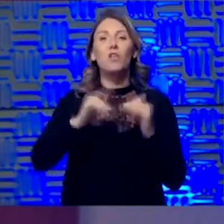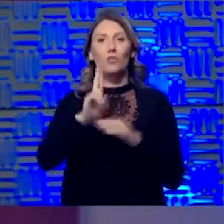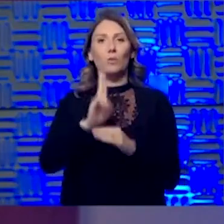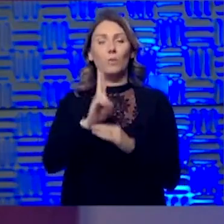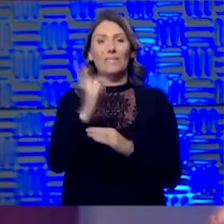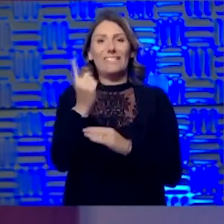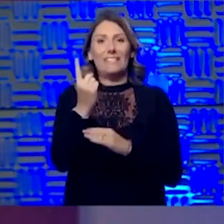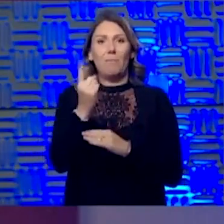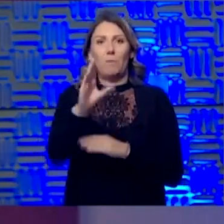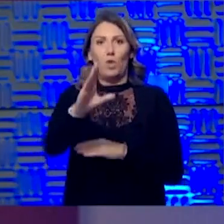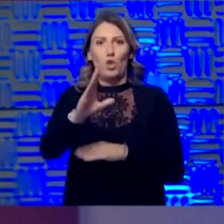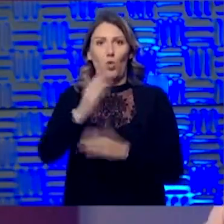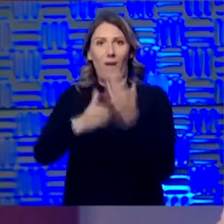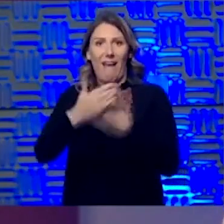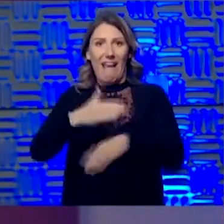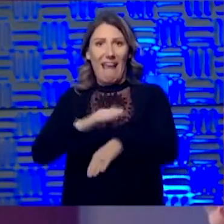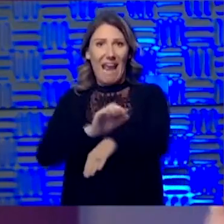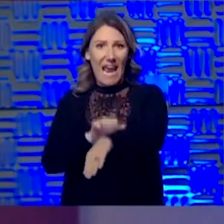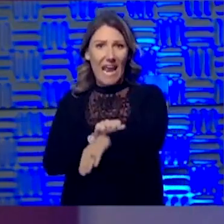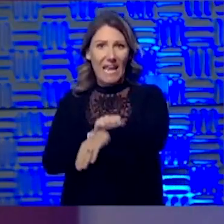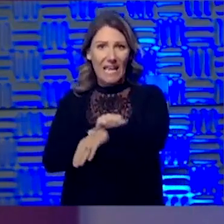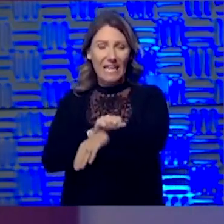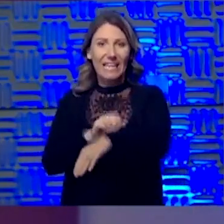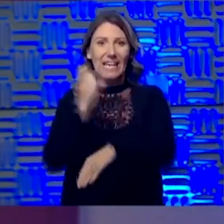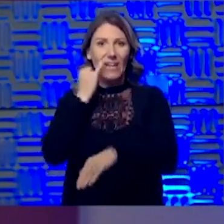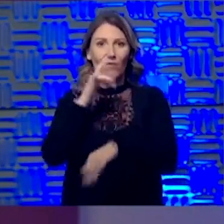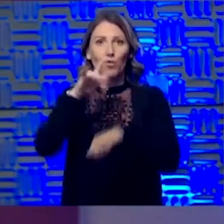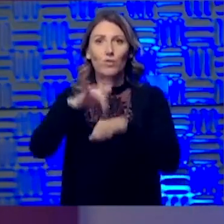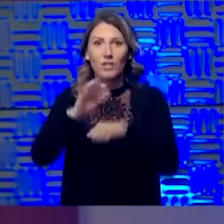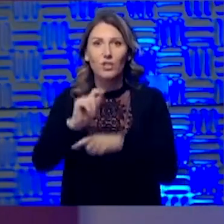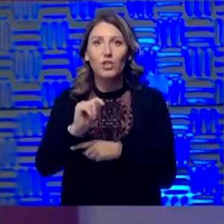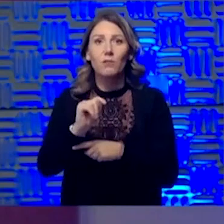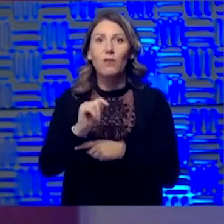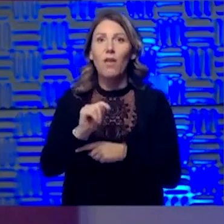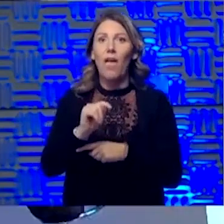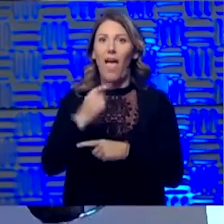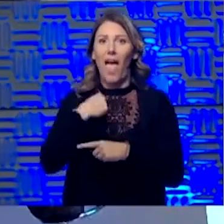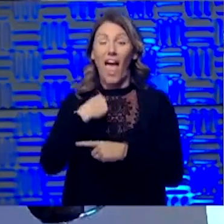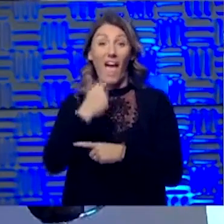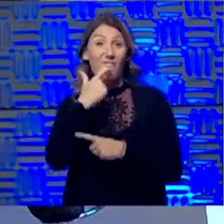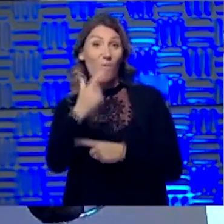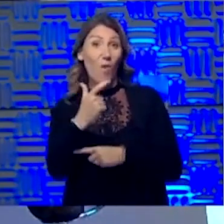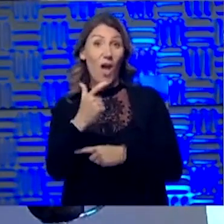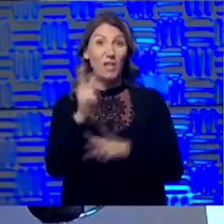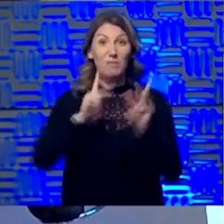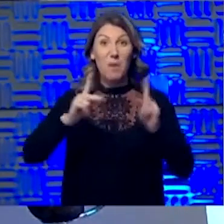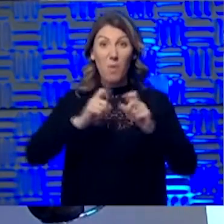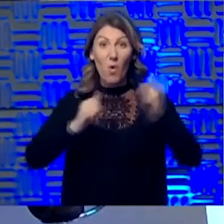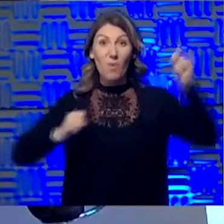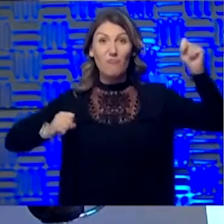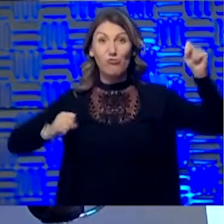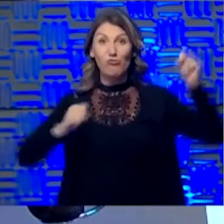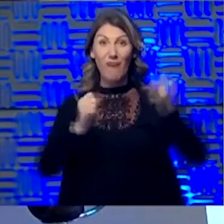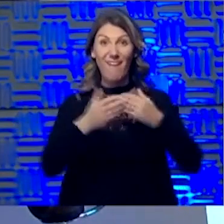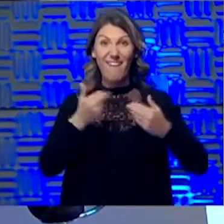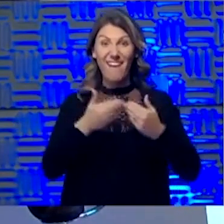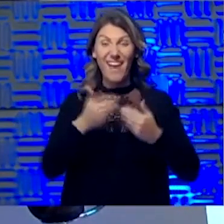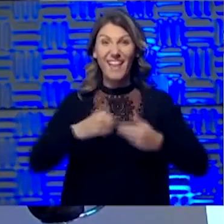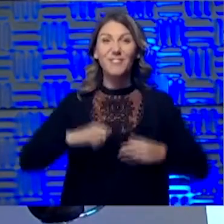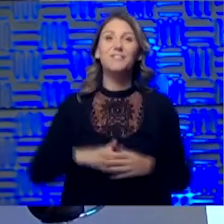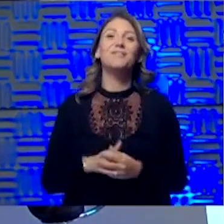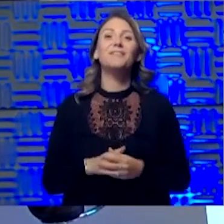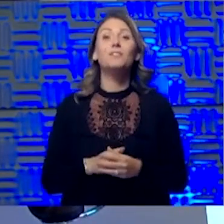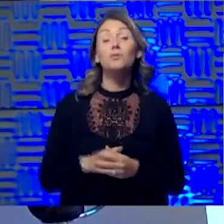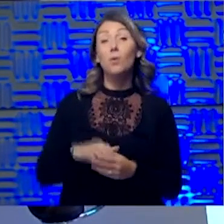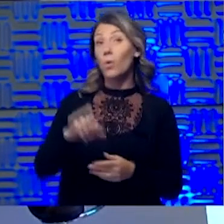to your hand where you're more likely going to touch it, if that makes sense. I have watched you do some contortions to try and get over there and do that, so that's what you're saying. So sleeves